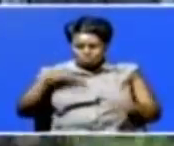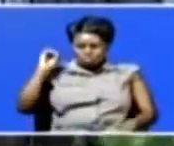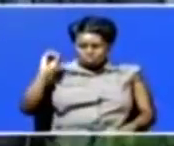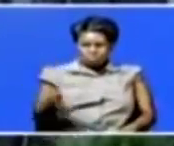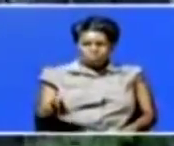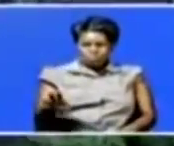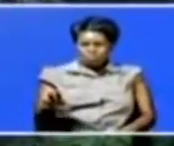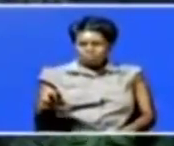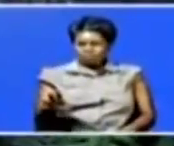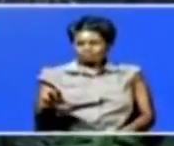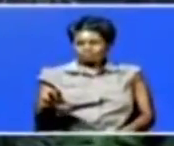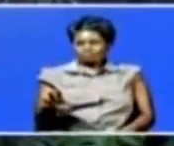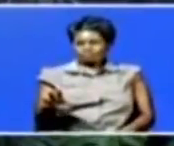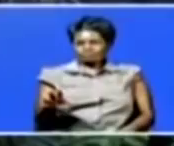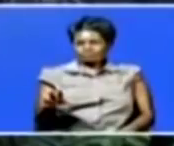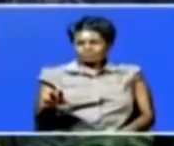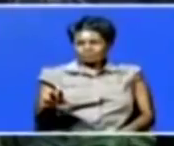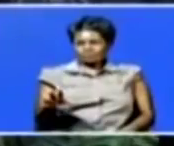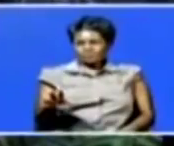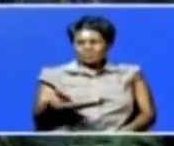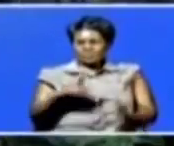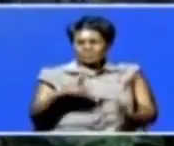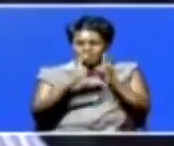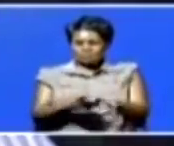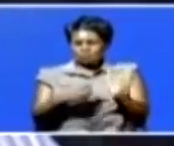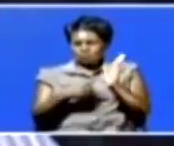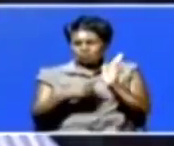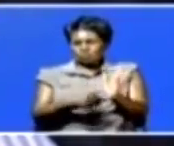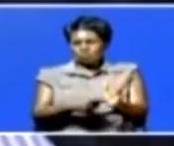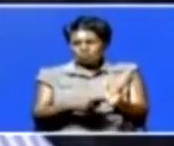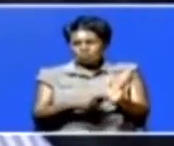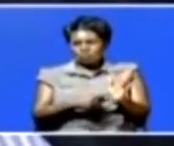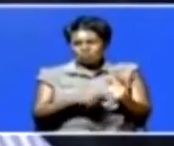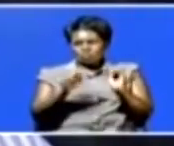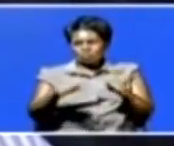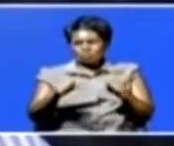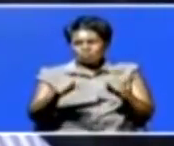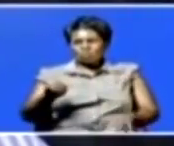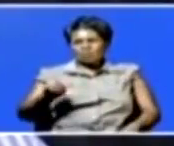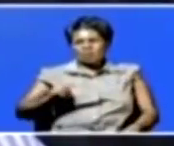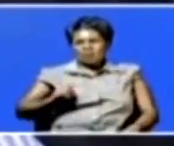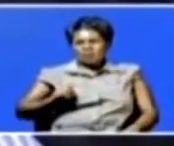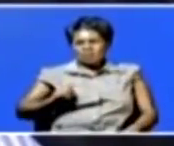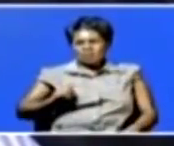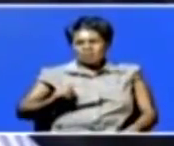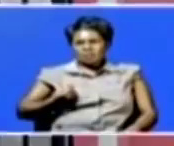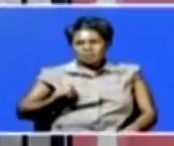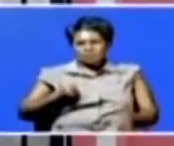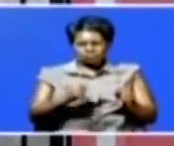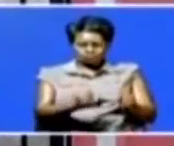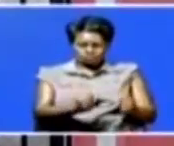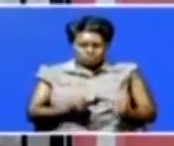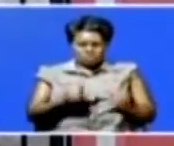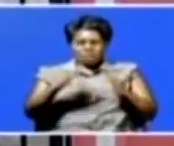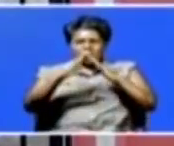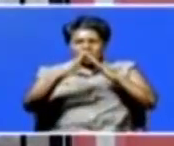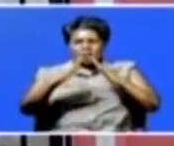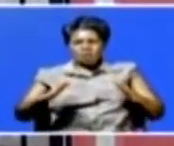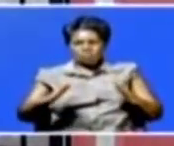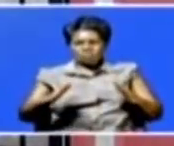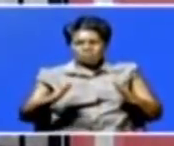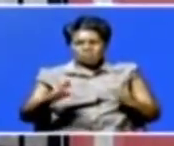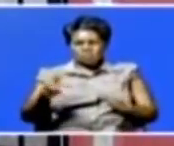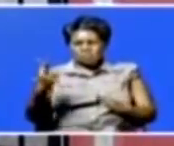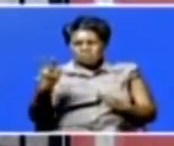dumped in her bathtub. The report shows a possibility that Monica could as well have been raped in her house number 8 on